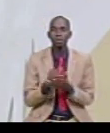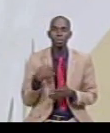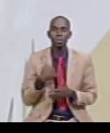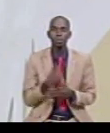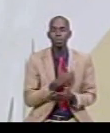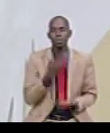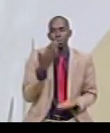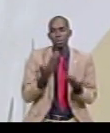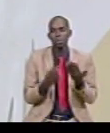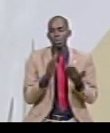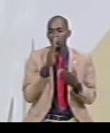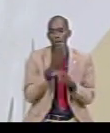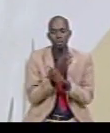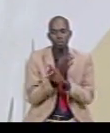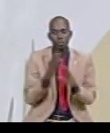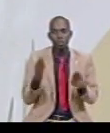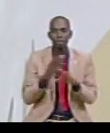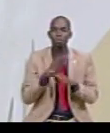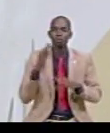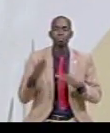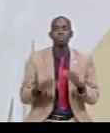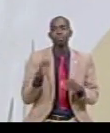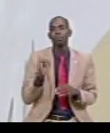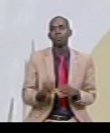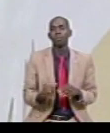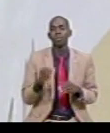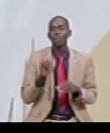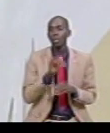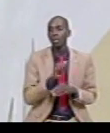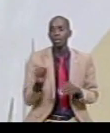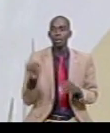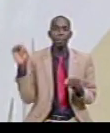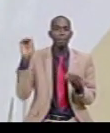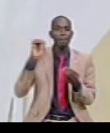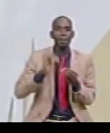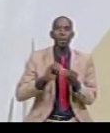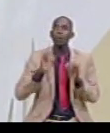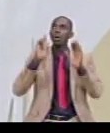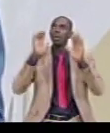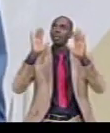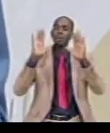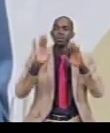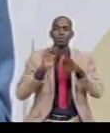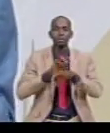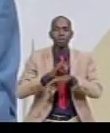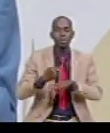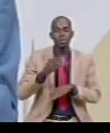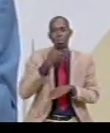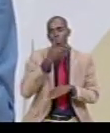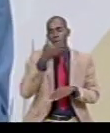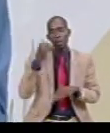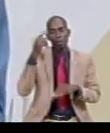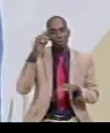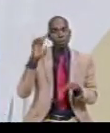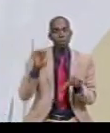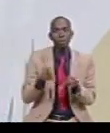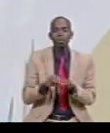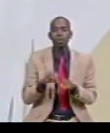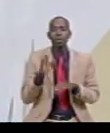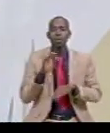and free indeed. A more excellent ministry, a better covenant based upon